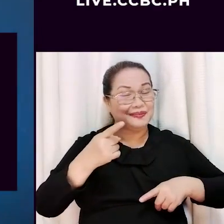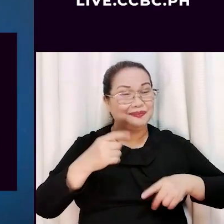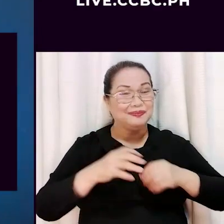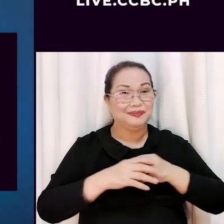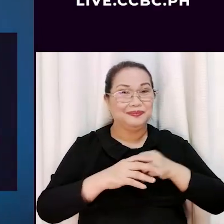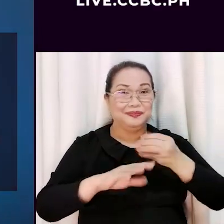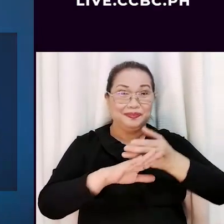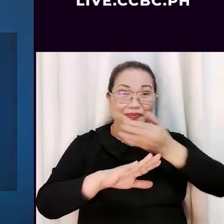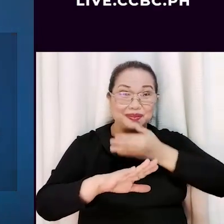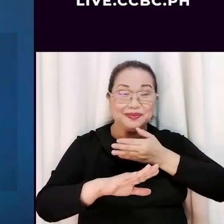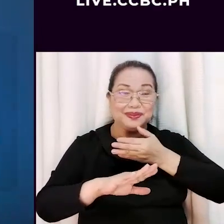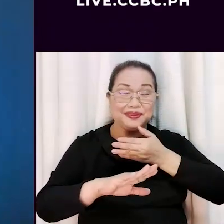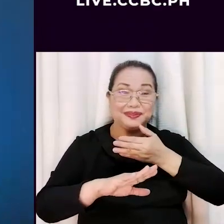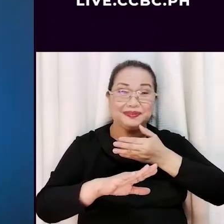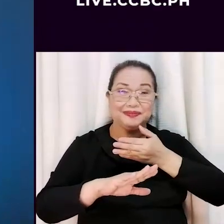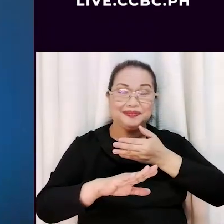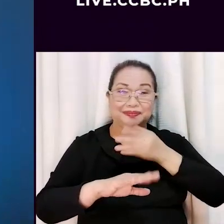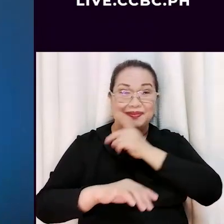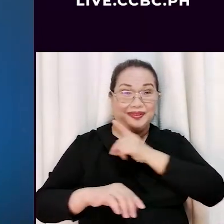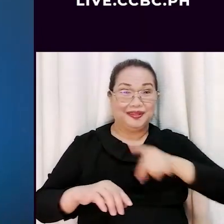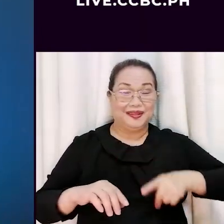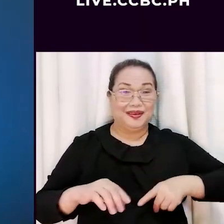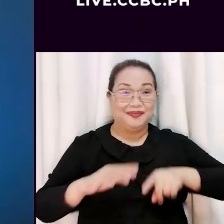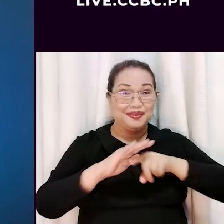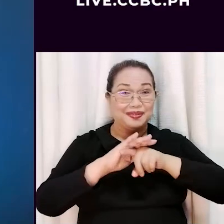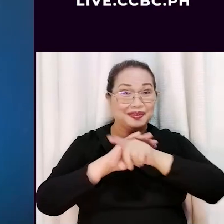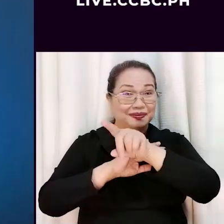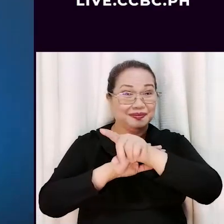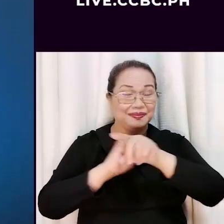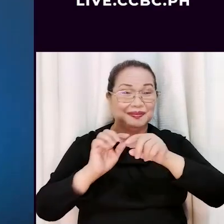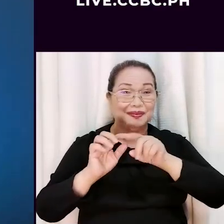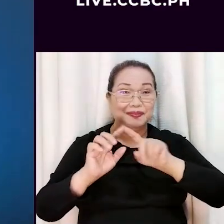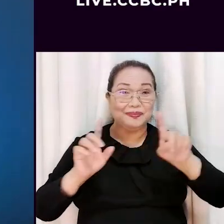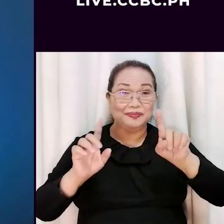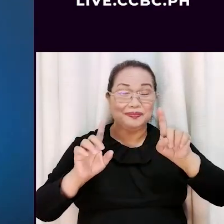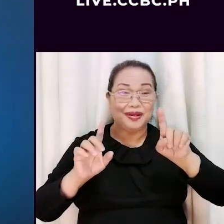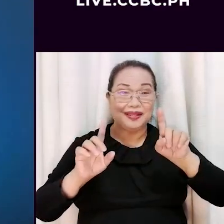Now before, you know, he went astray, but through affliction,